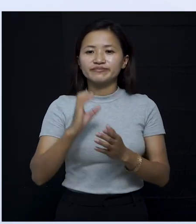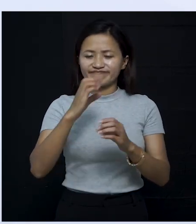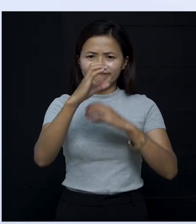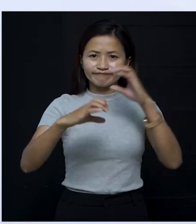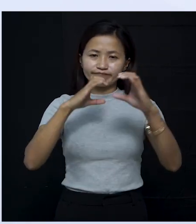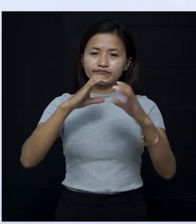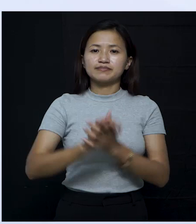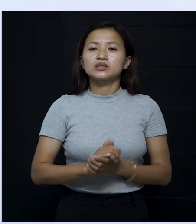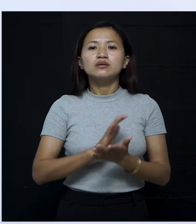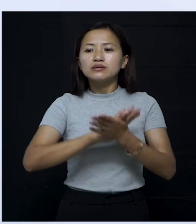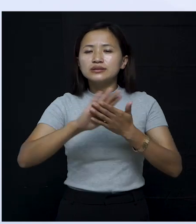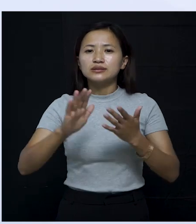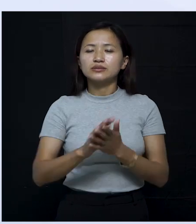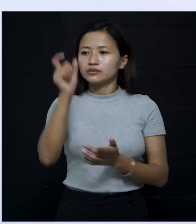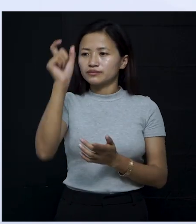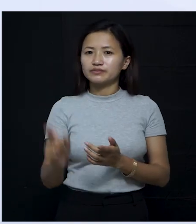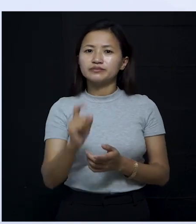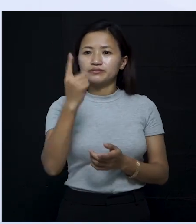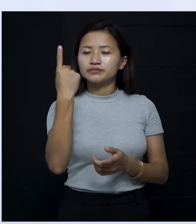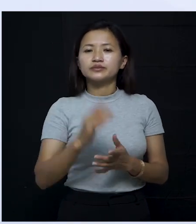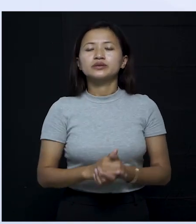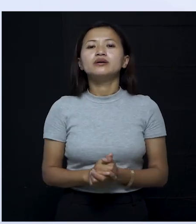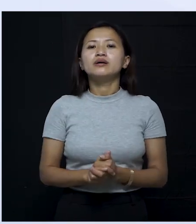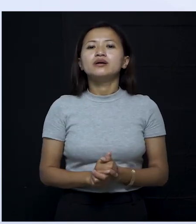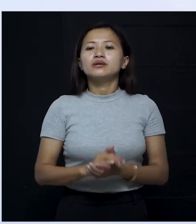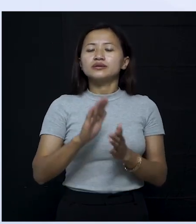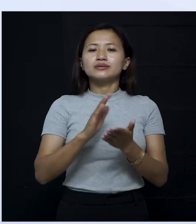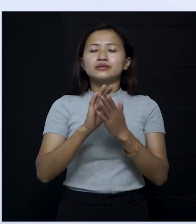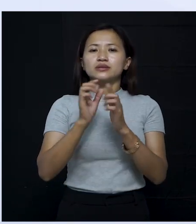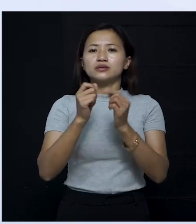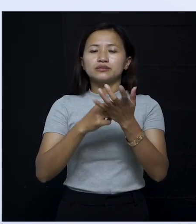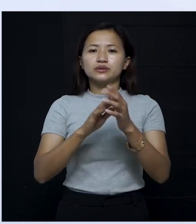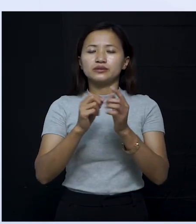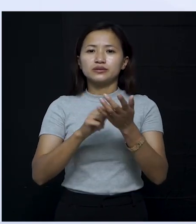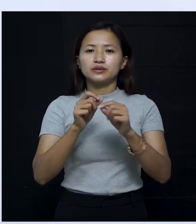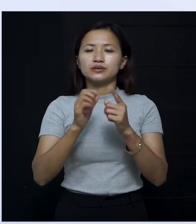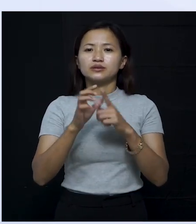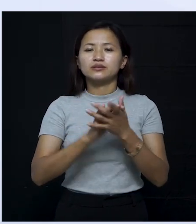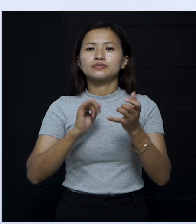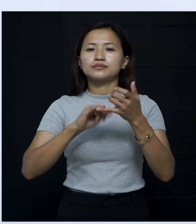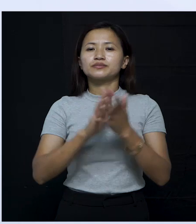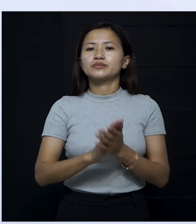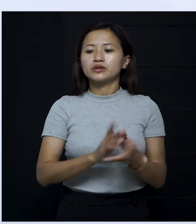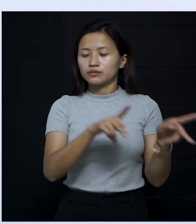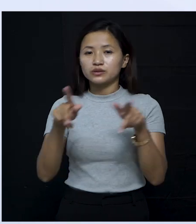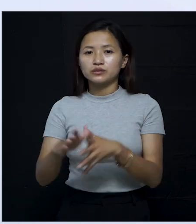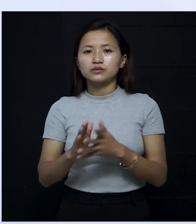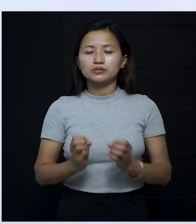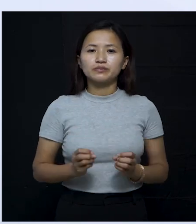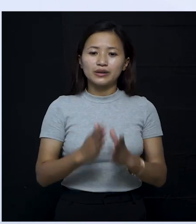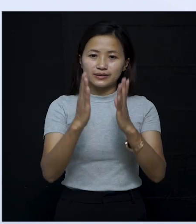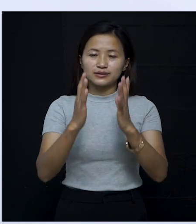companies, or it can be done by an individual, okay? So it depends on the things that they are planning to